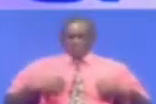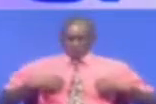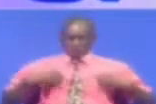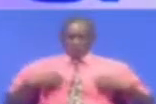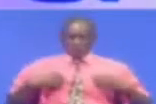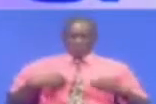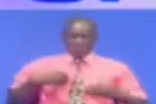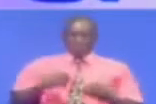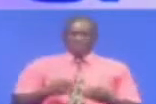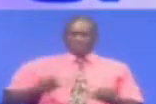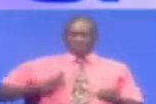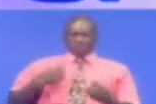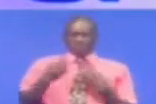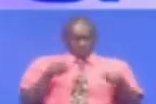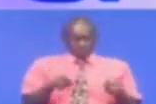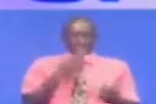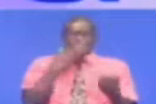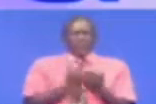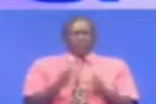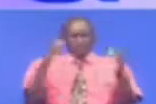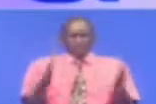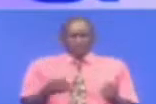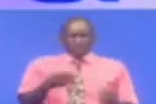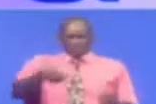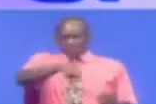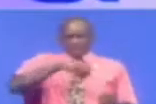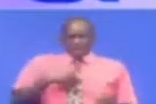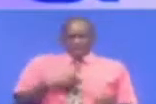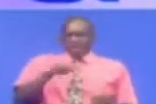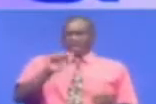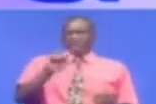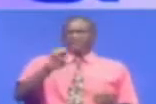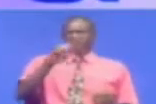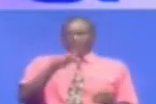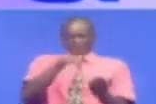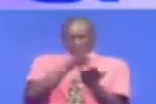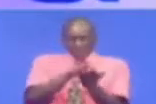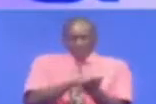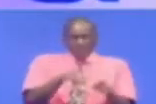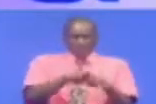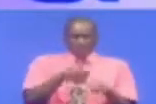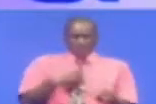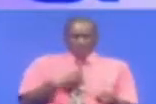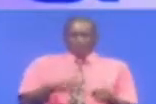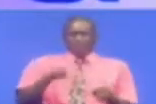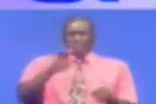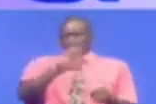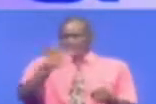who spoke here. Thank you very much. We had Absa Bank. We had Bill and Melinda